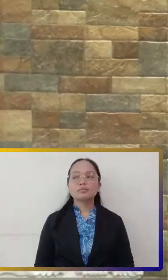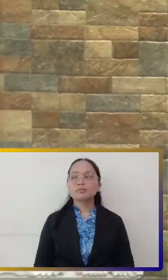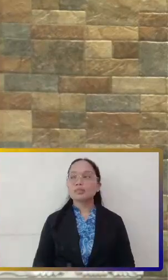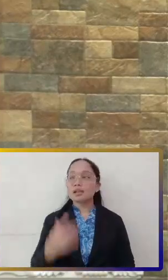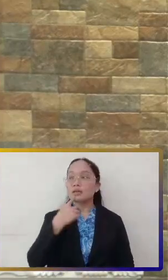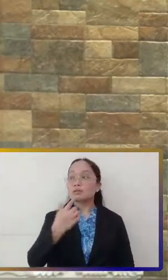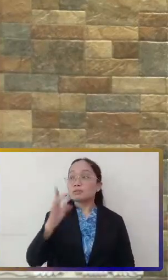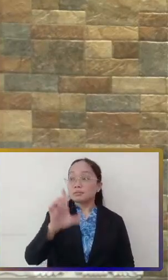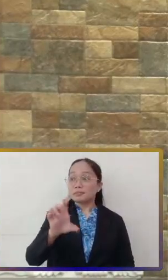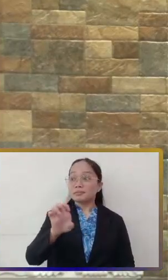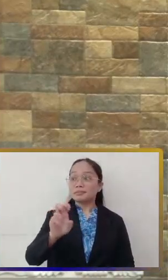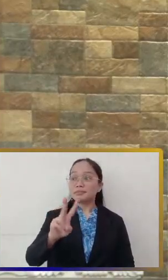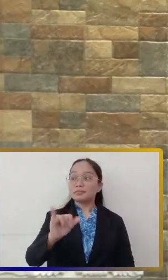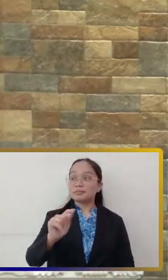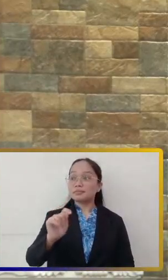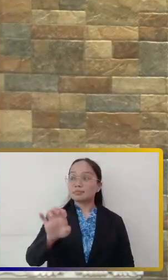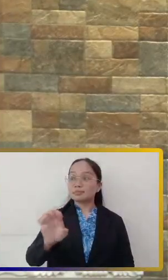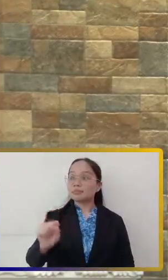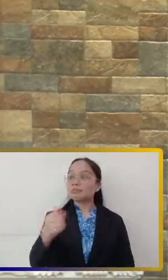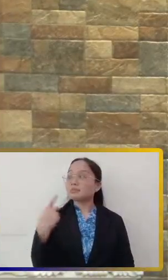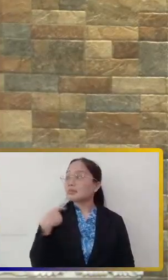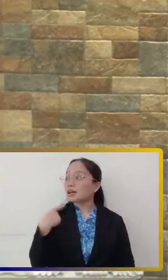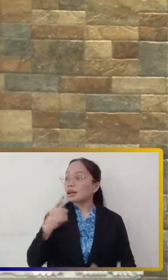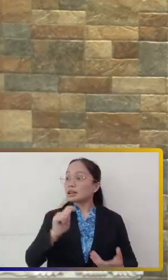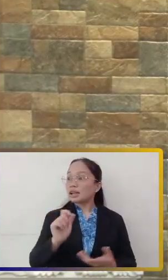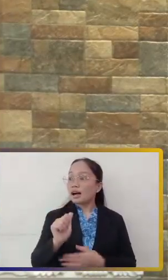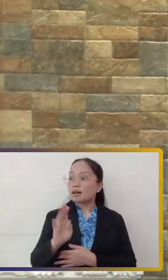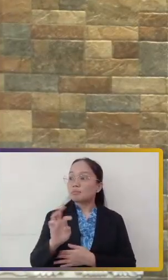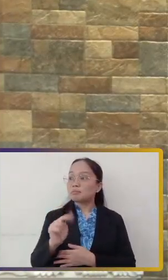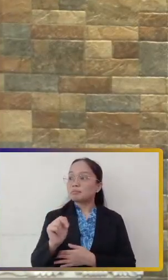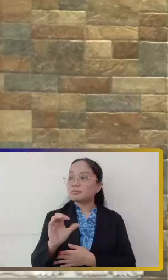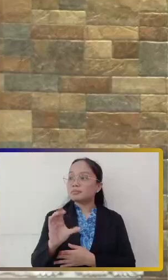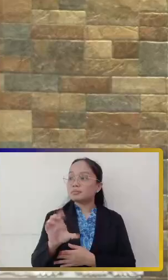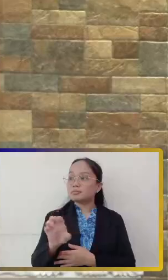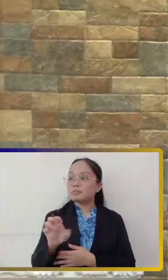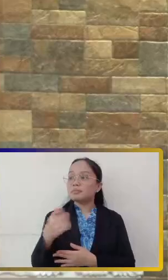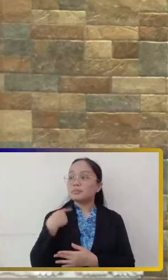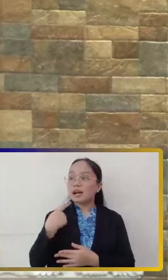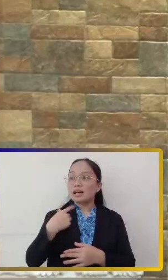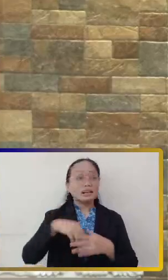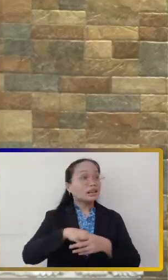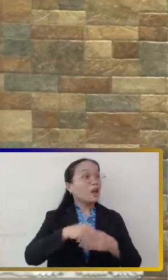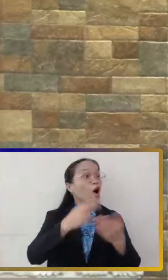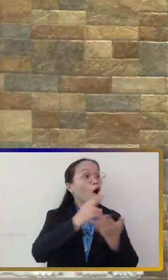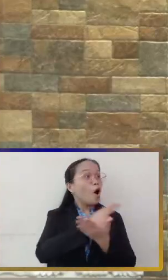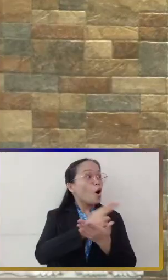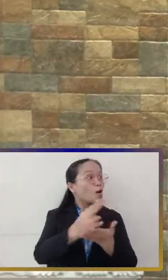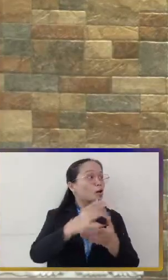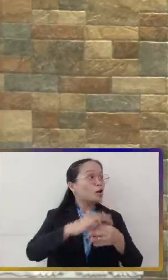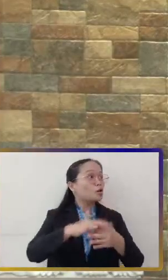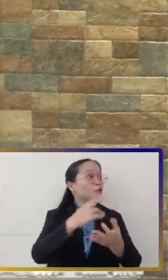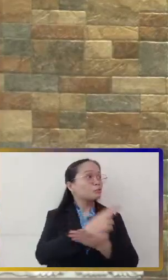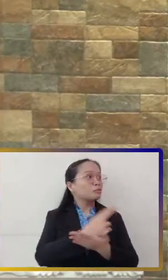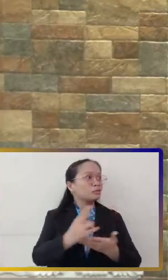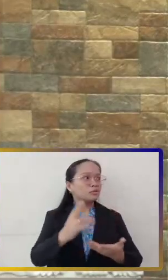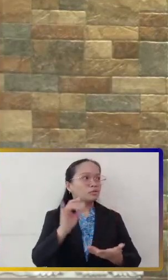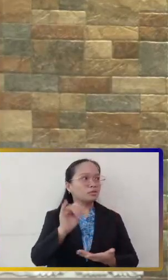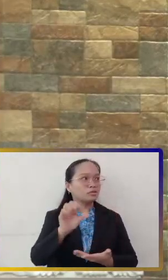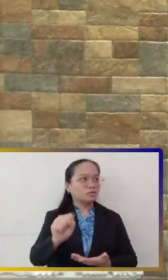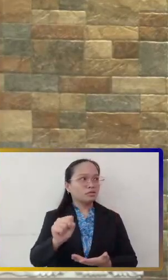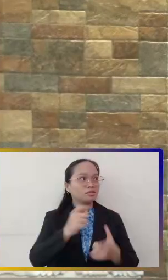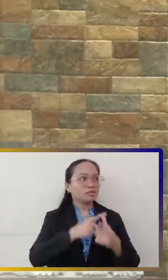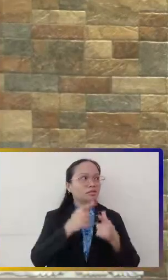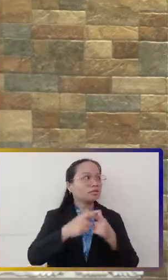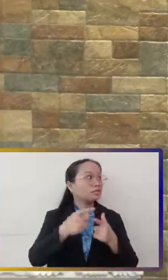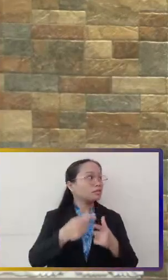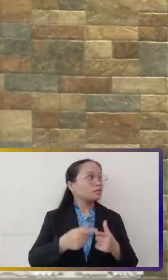that important? Because inside the tabernacle, there is the Holy of Holies, and in the Holy of Holies, there is the Ark